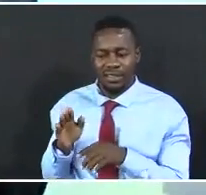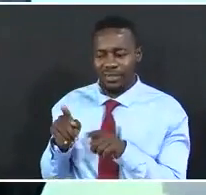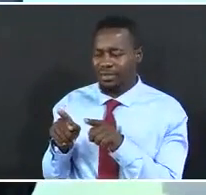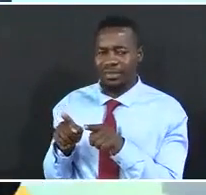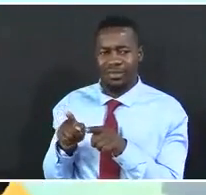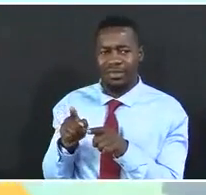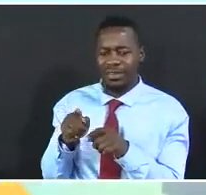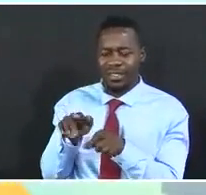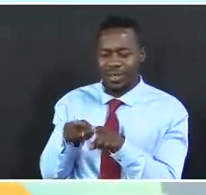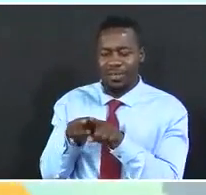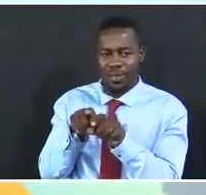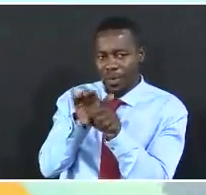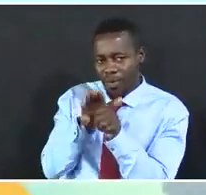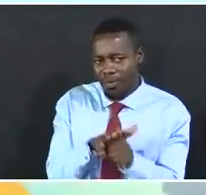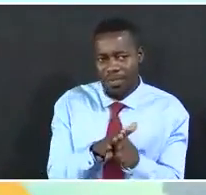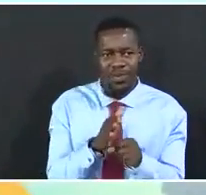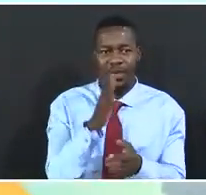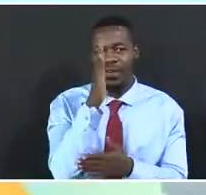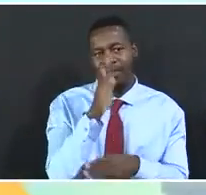our actions, what we do.